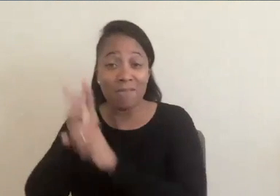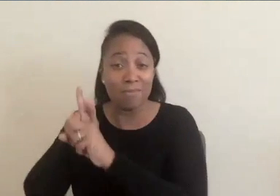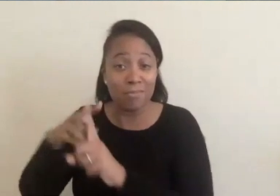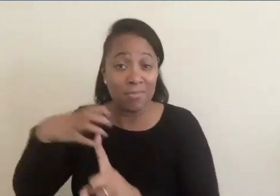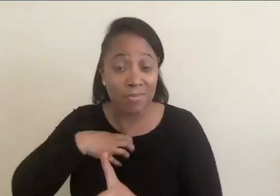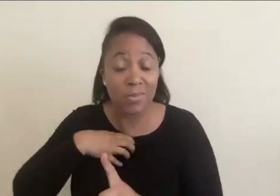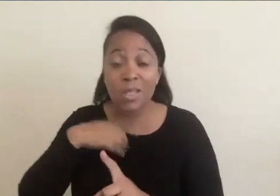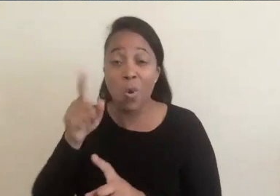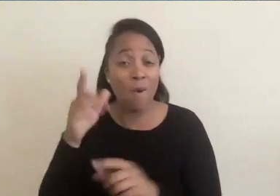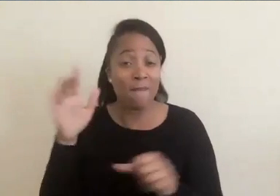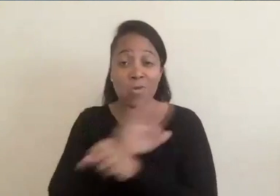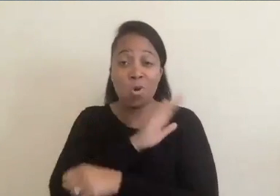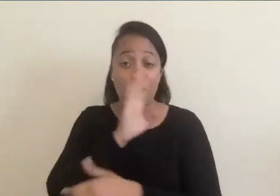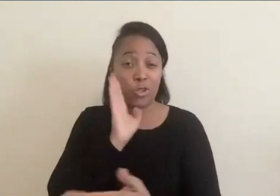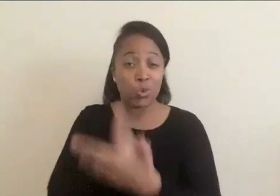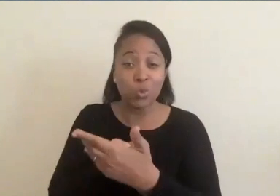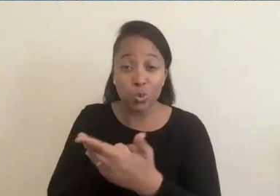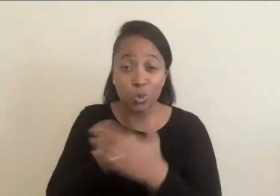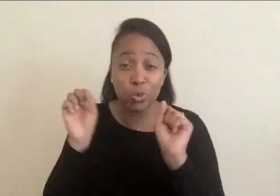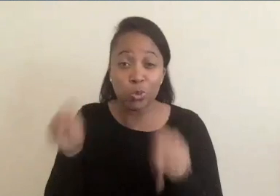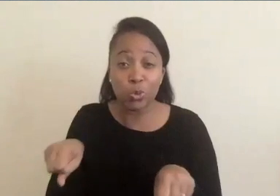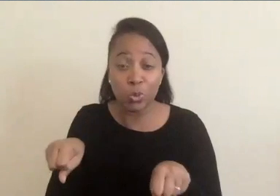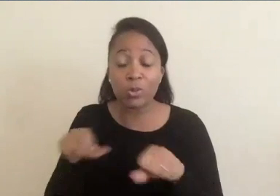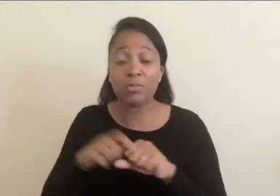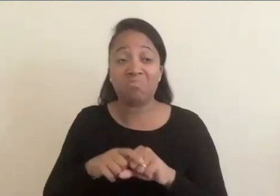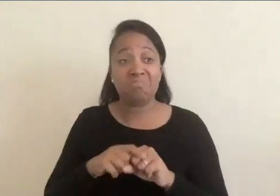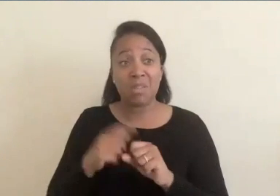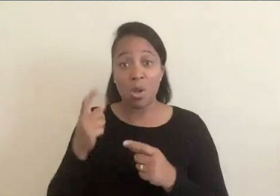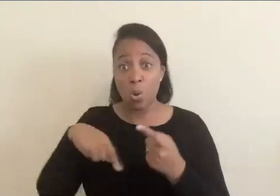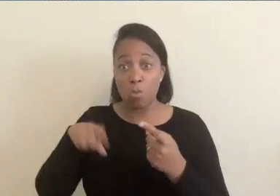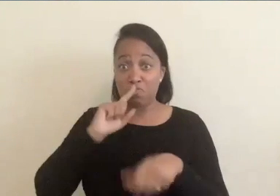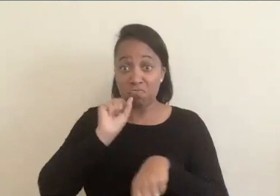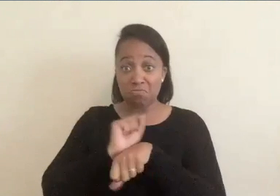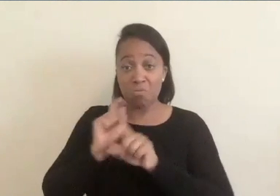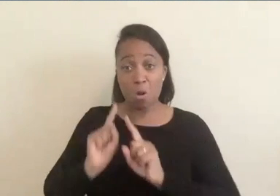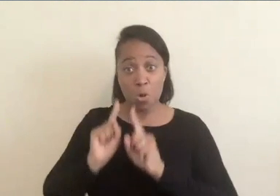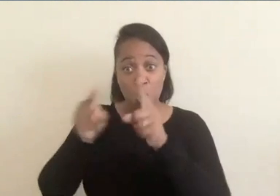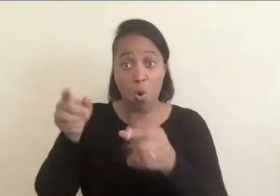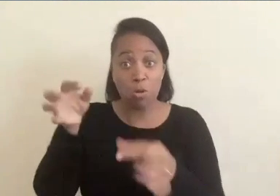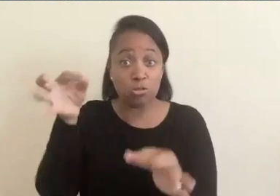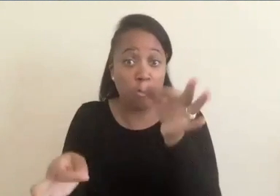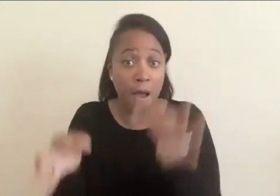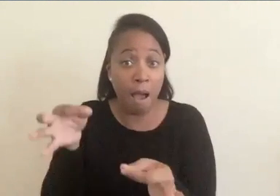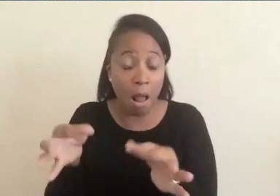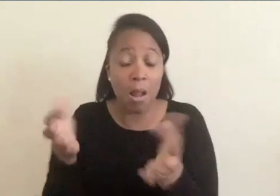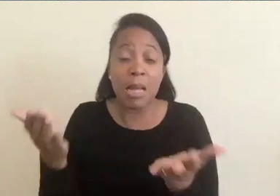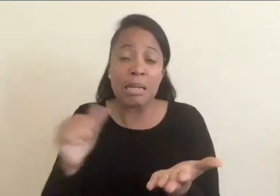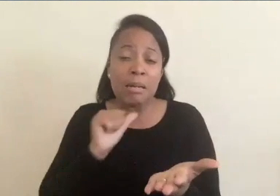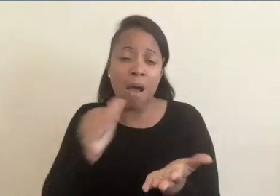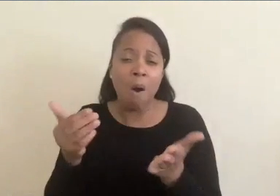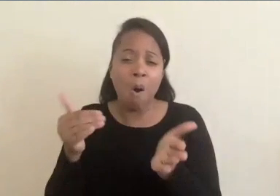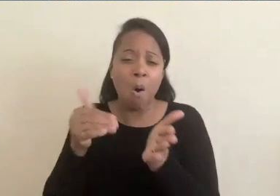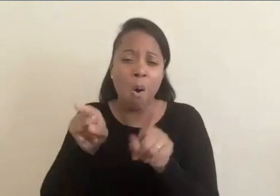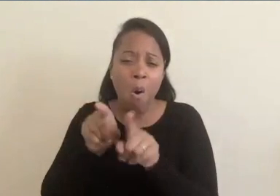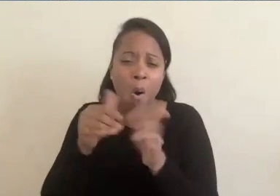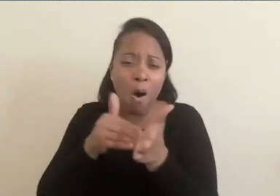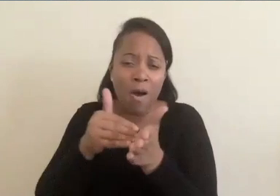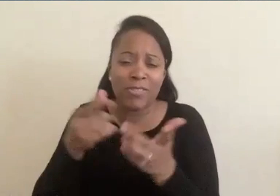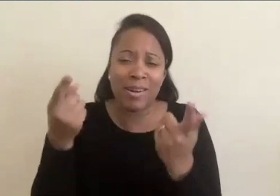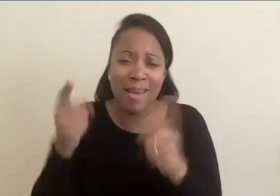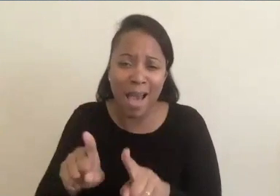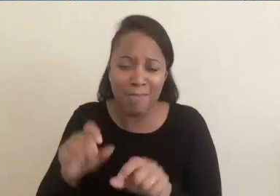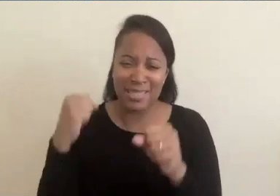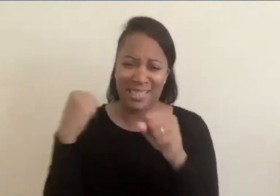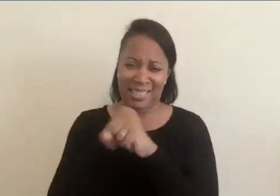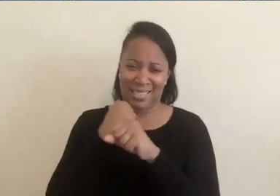lawsuit, as we saw. Whether it goes to trial, which is a little unusual. Statistically speaking,